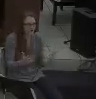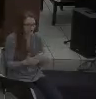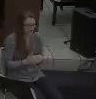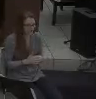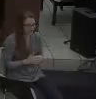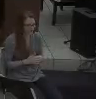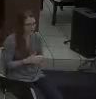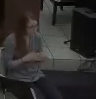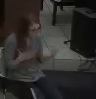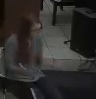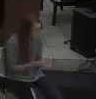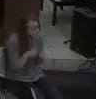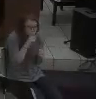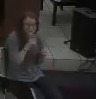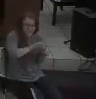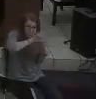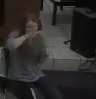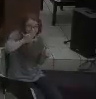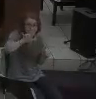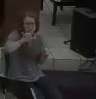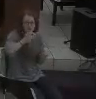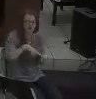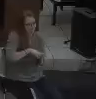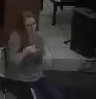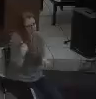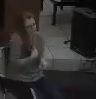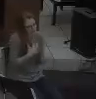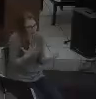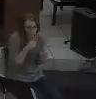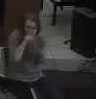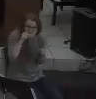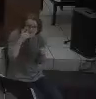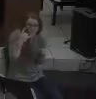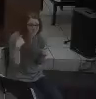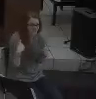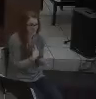We're here because we love you, and of course we're here because you love us.